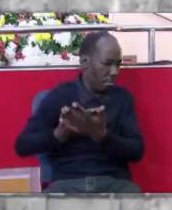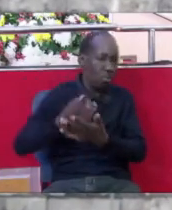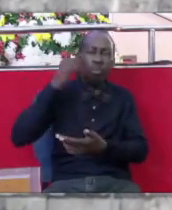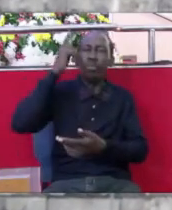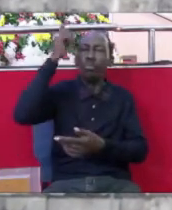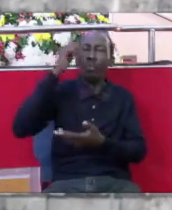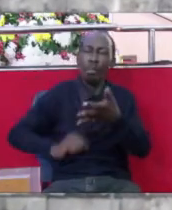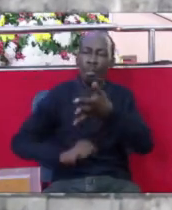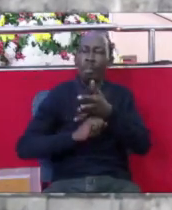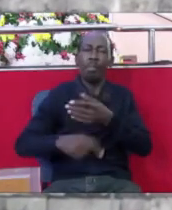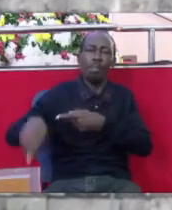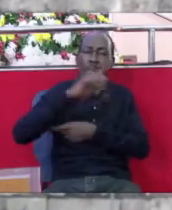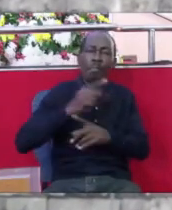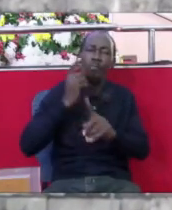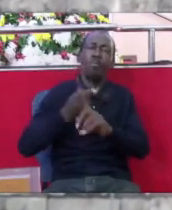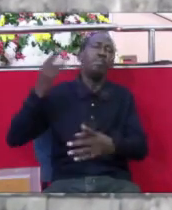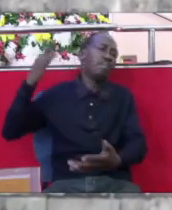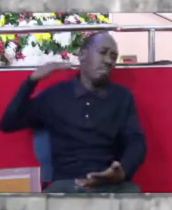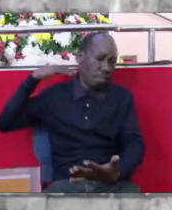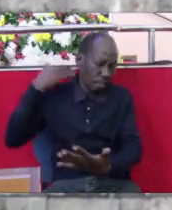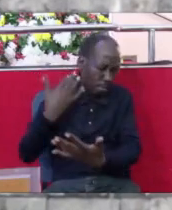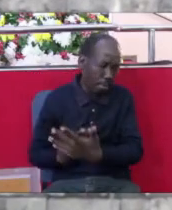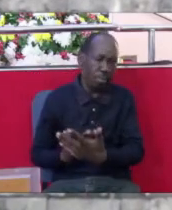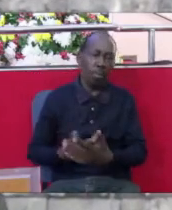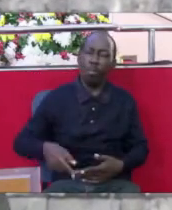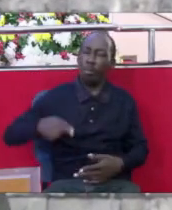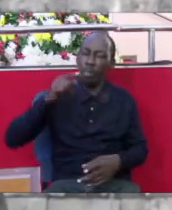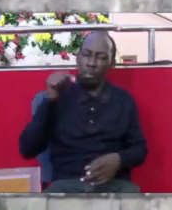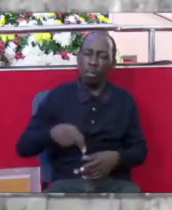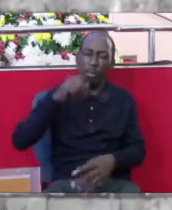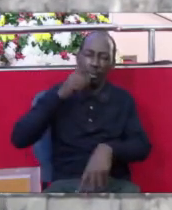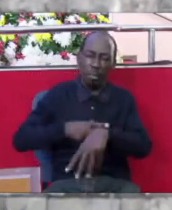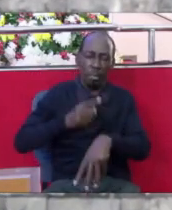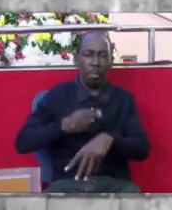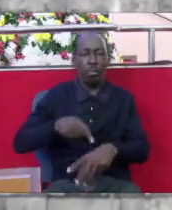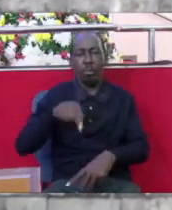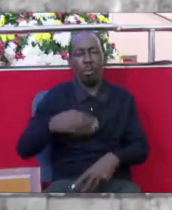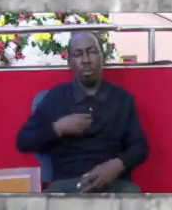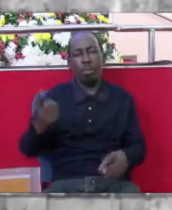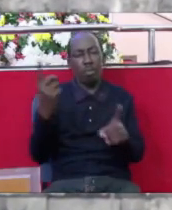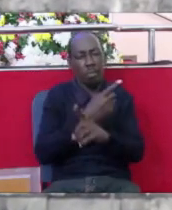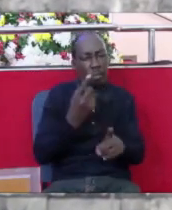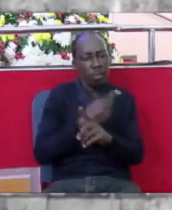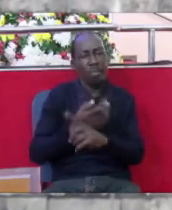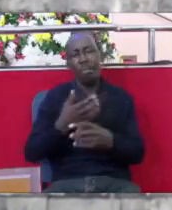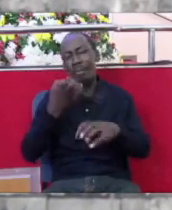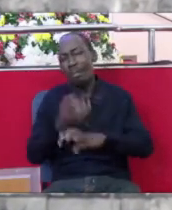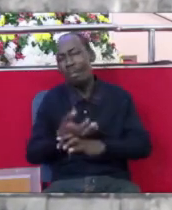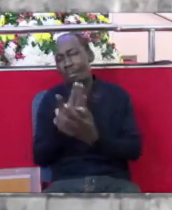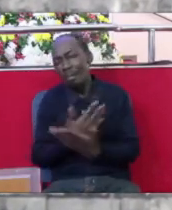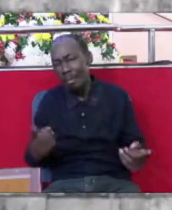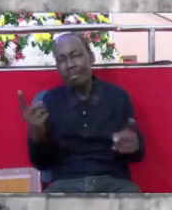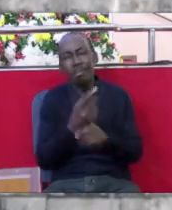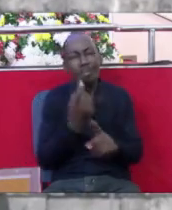you have helped us, King of Umbali Glory. Huu, Bwana, umetusaidia. And Lord, even at this particular time that, Lord, we have diverse needs, King of Glory. Wakati ambao tuko na mahitaji